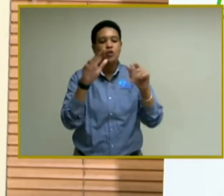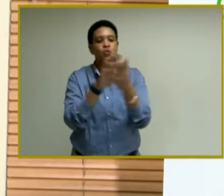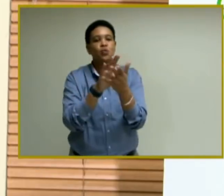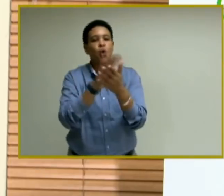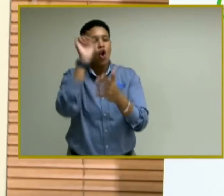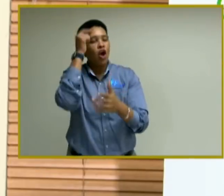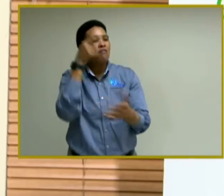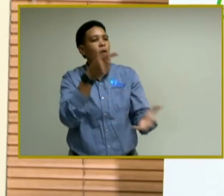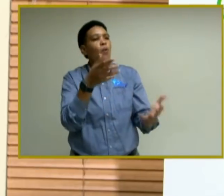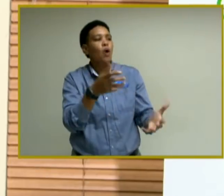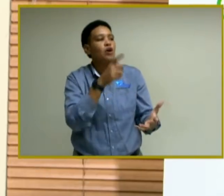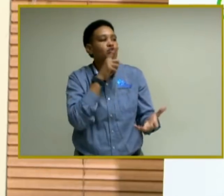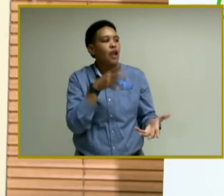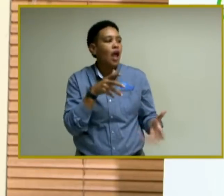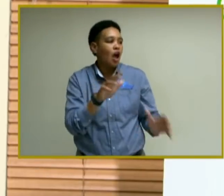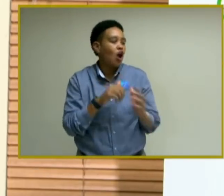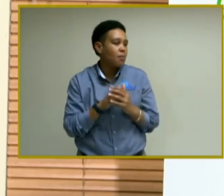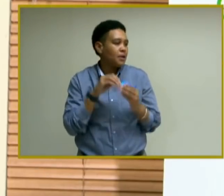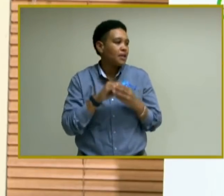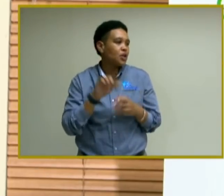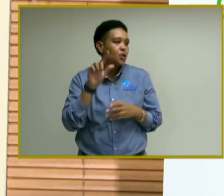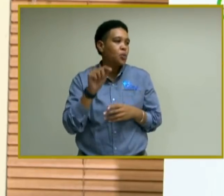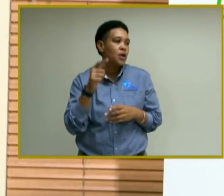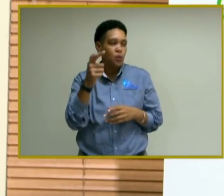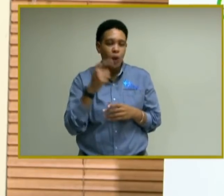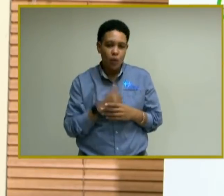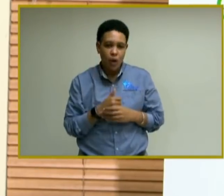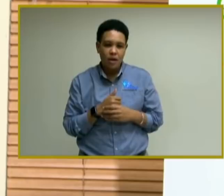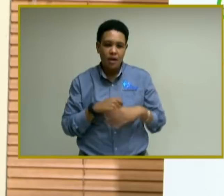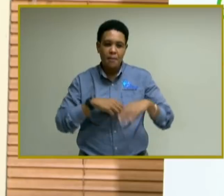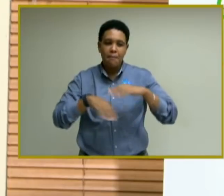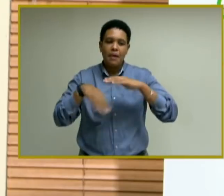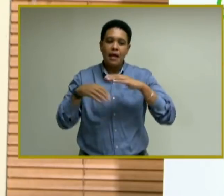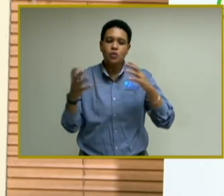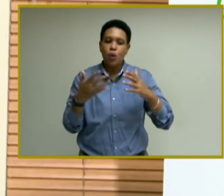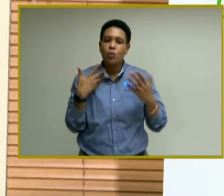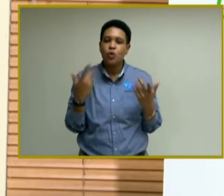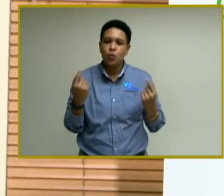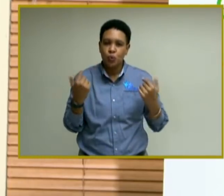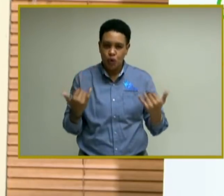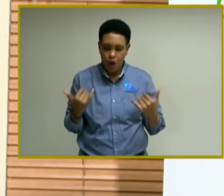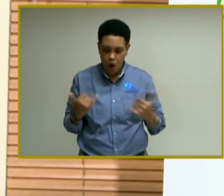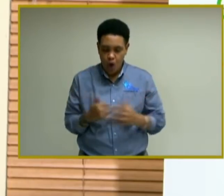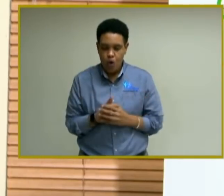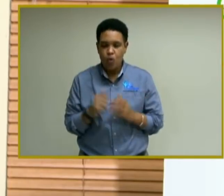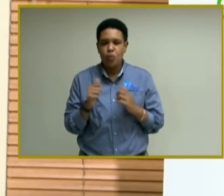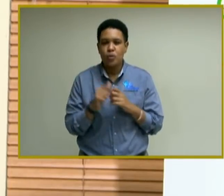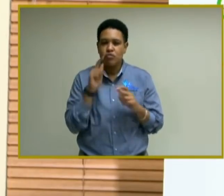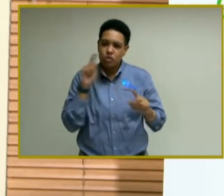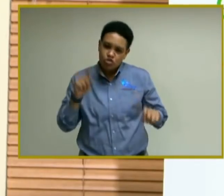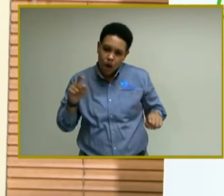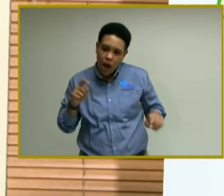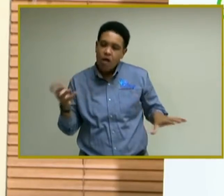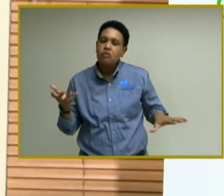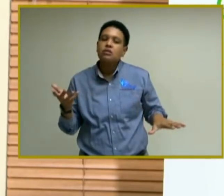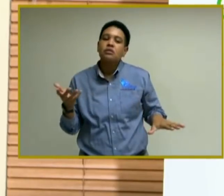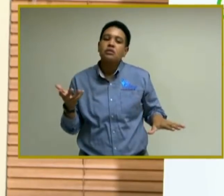government would like to accommodate in 2021 based on what we're doing now with the trials or